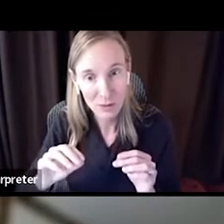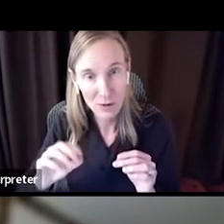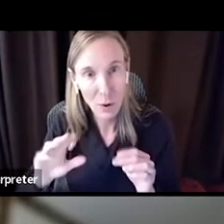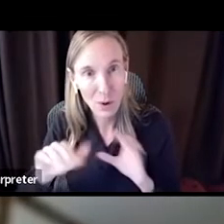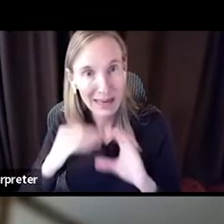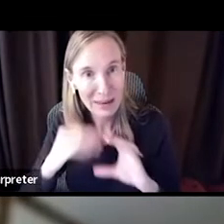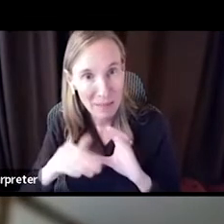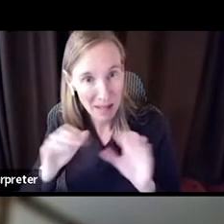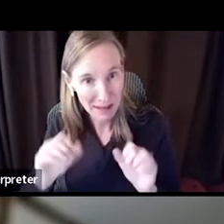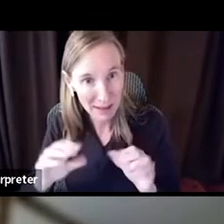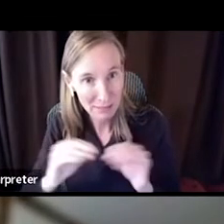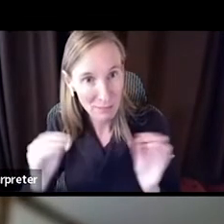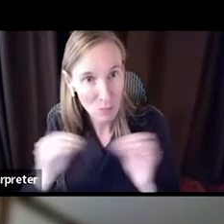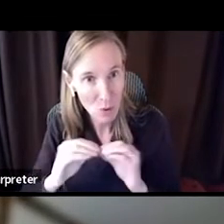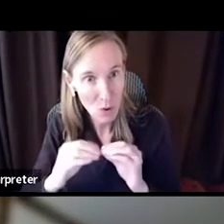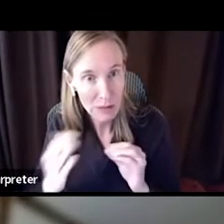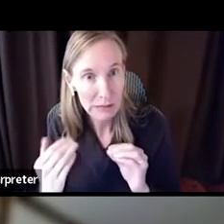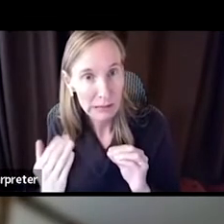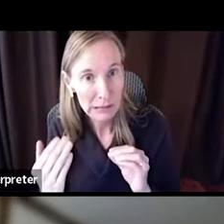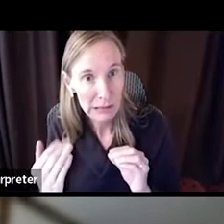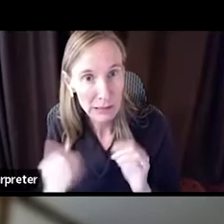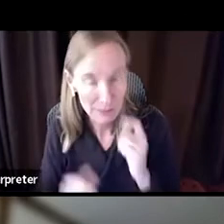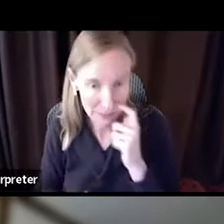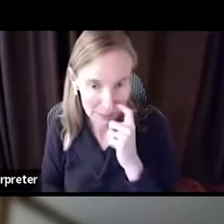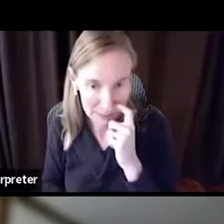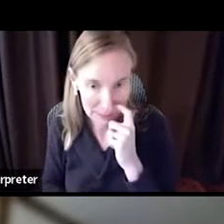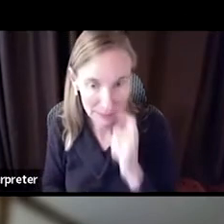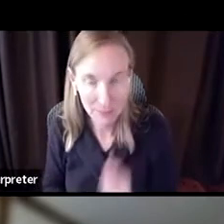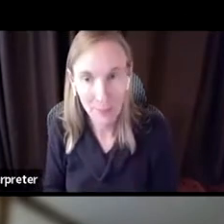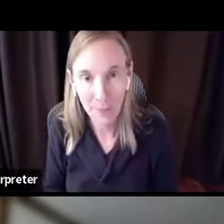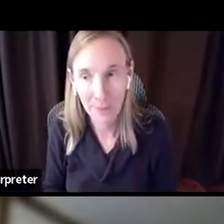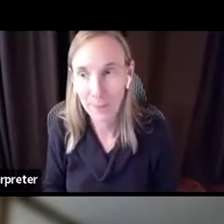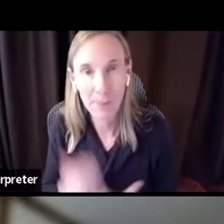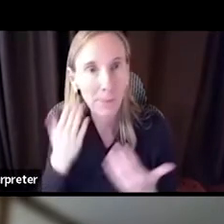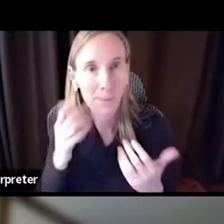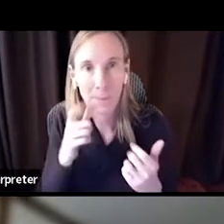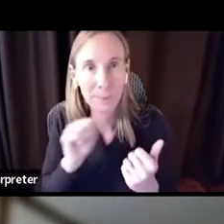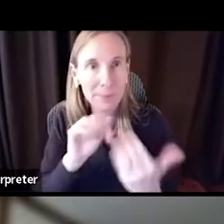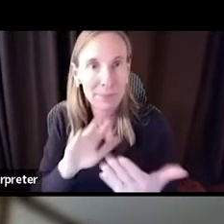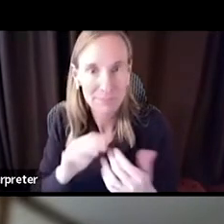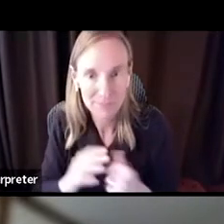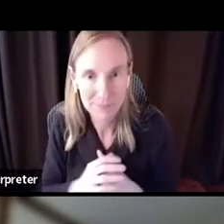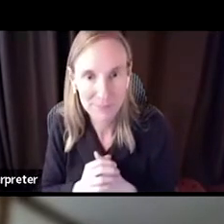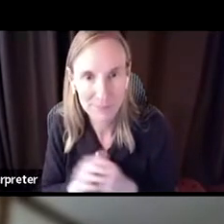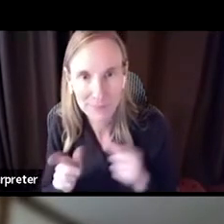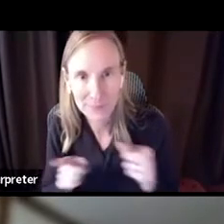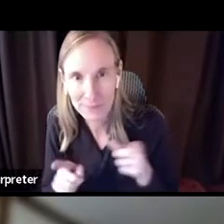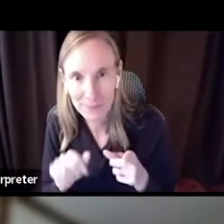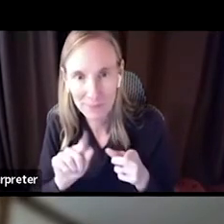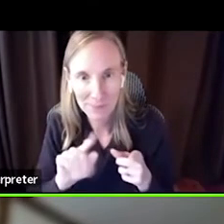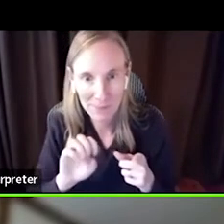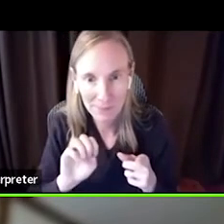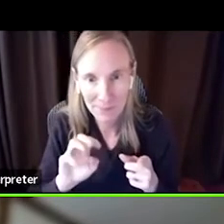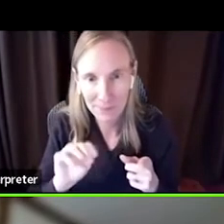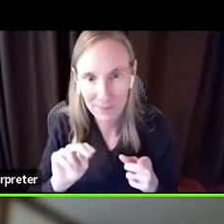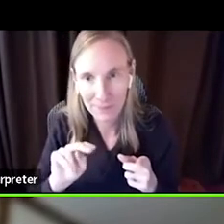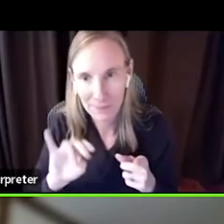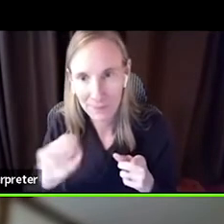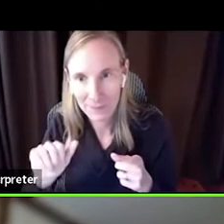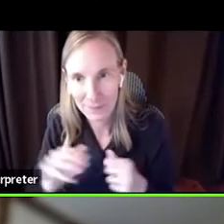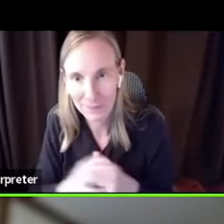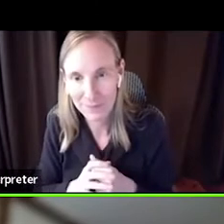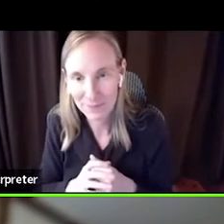exchange. Can you speak to that? Or I don't know who to address this to, Addie or Nyssa. Well, go ahead. Go ahead,